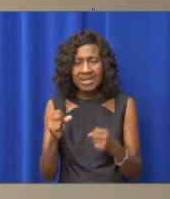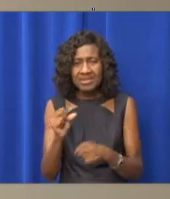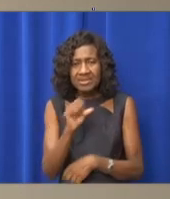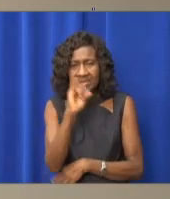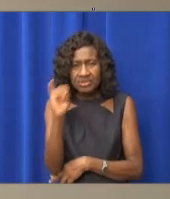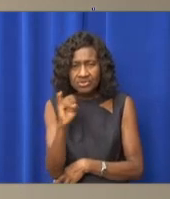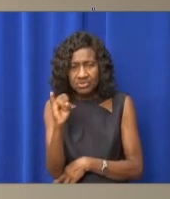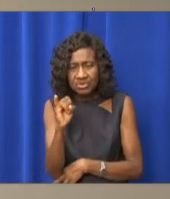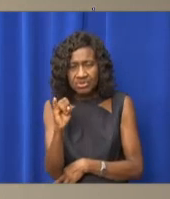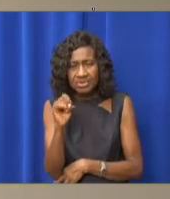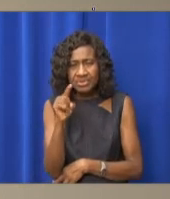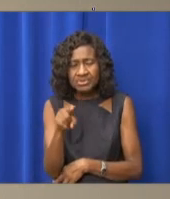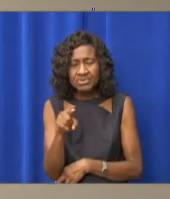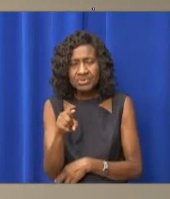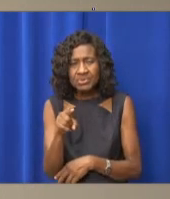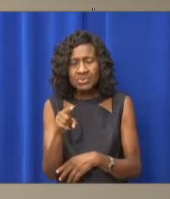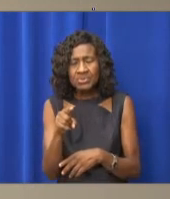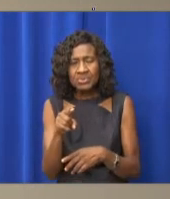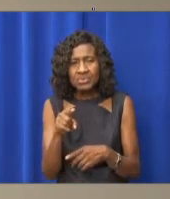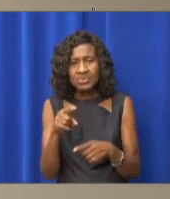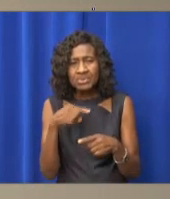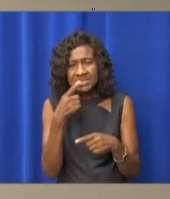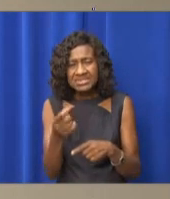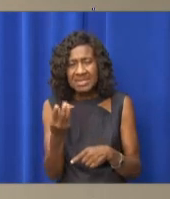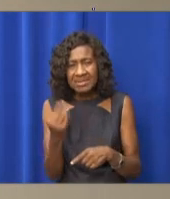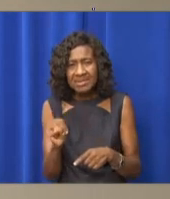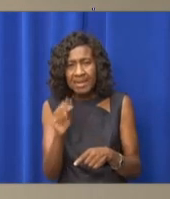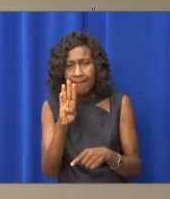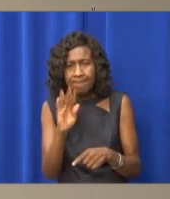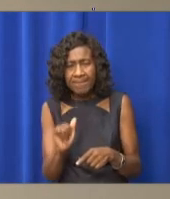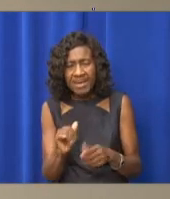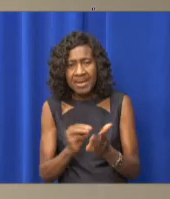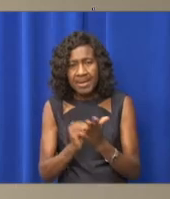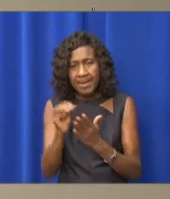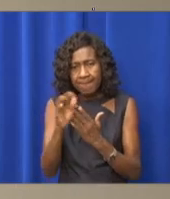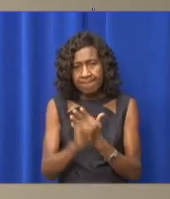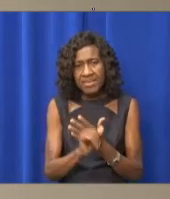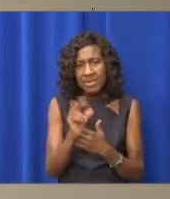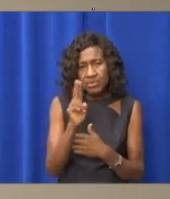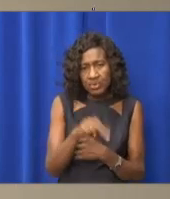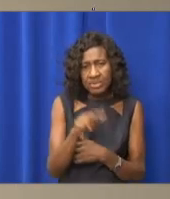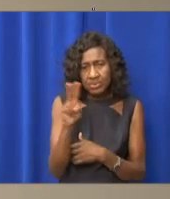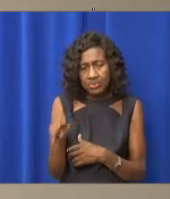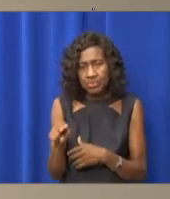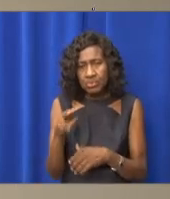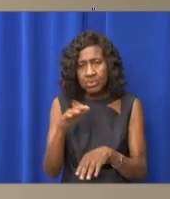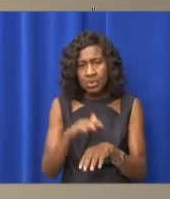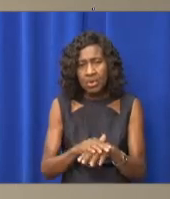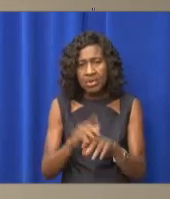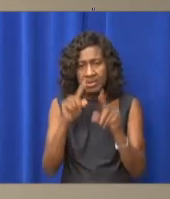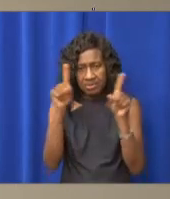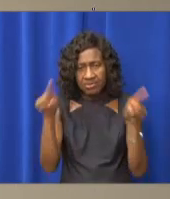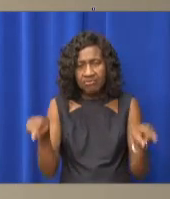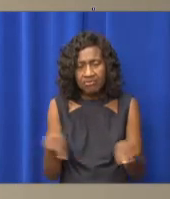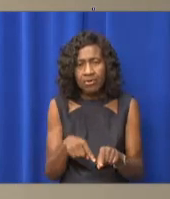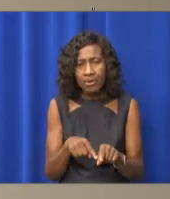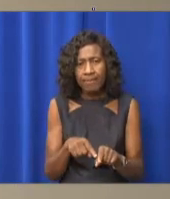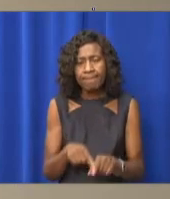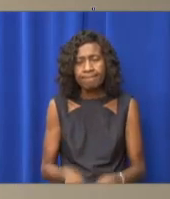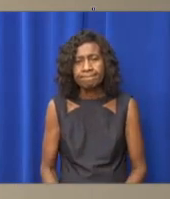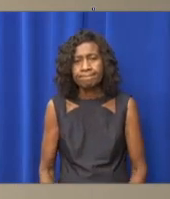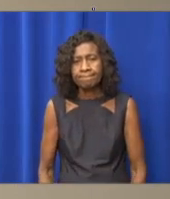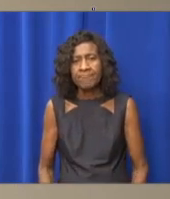22nd to the HIC as per details on the application form. I thank you and God